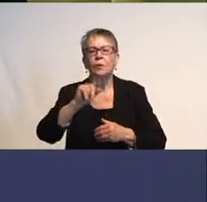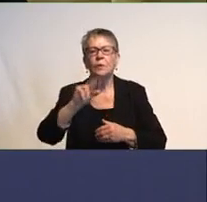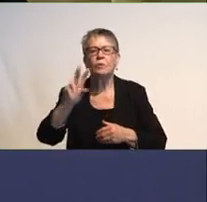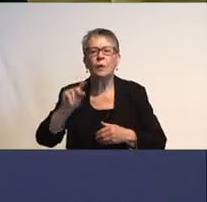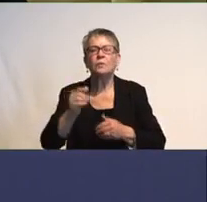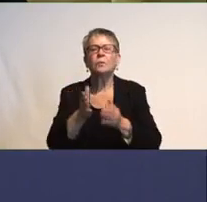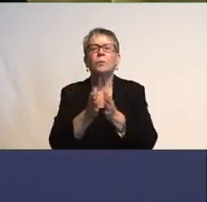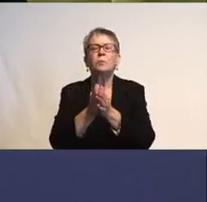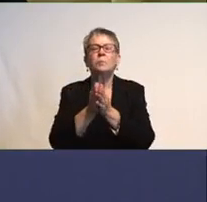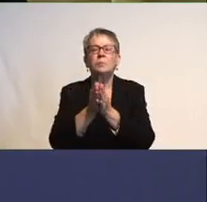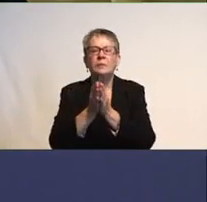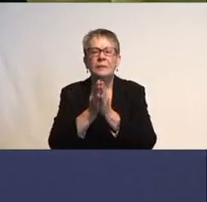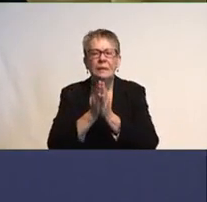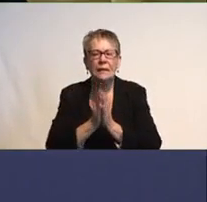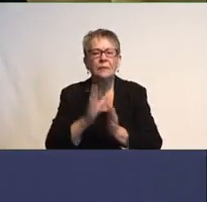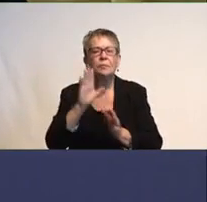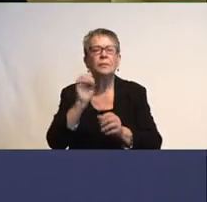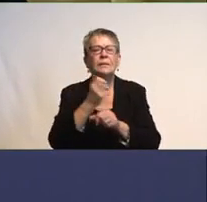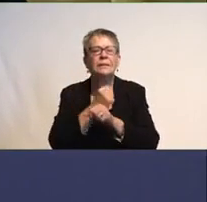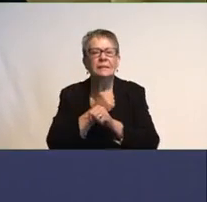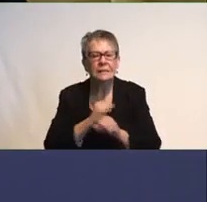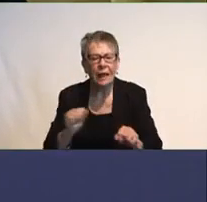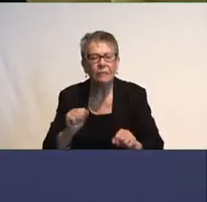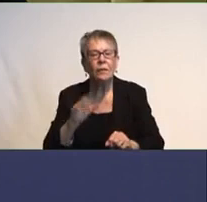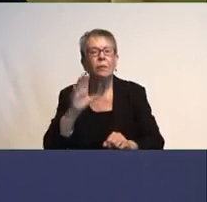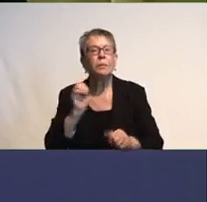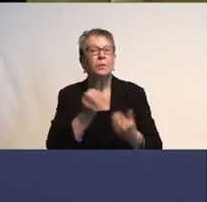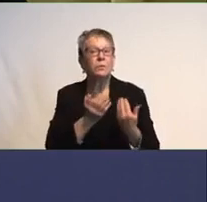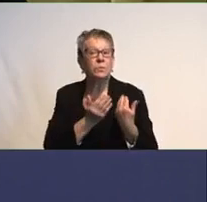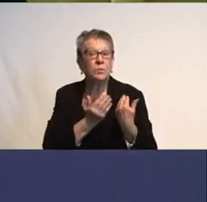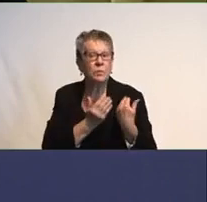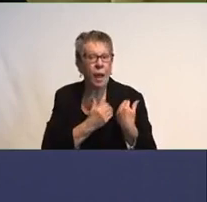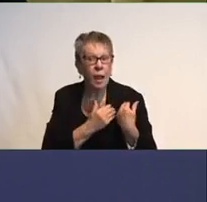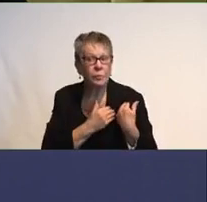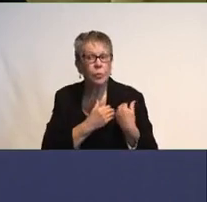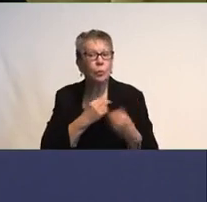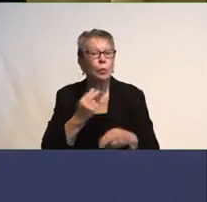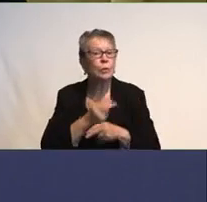so safely, responsibly, use common sense.